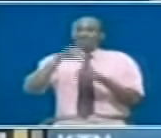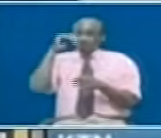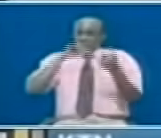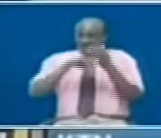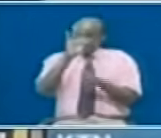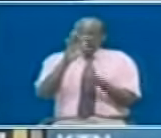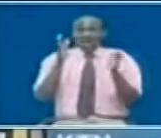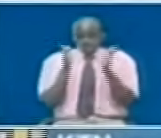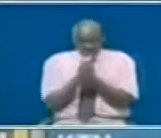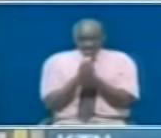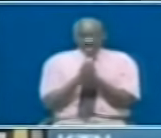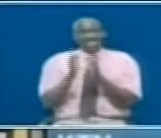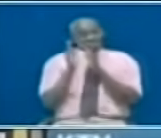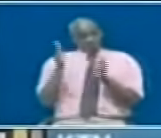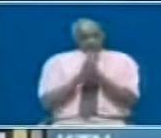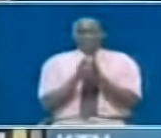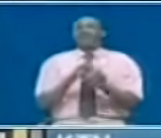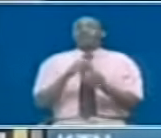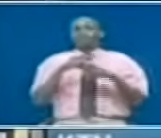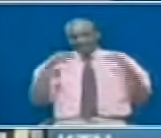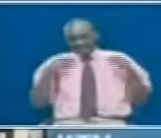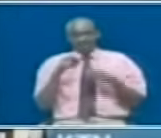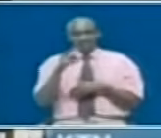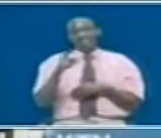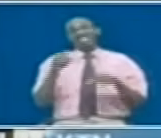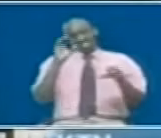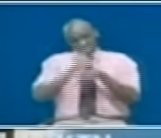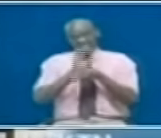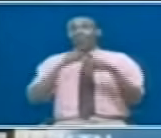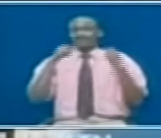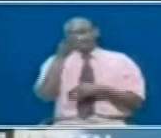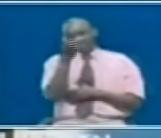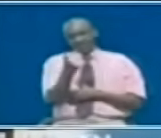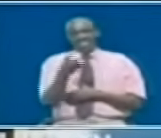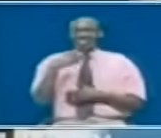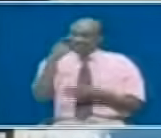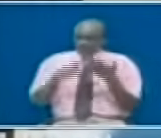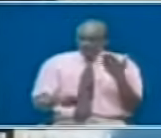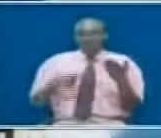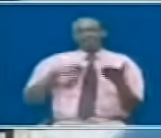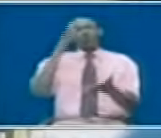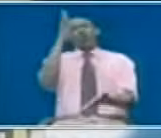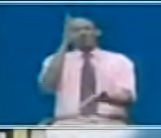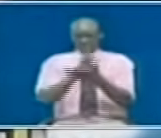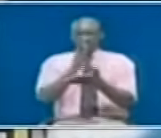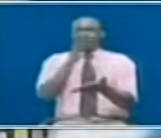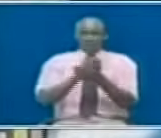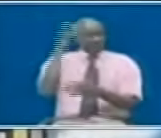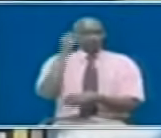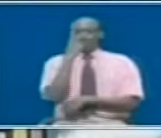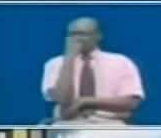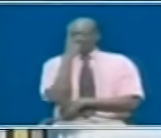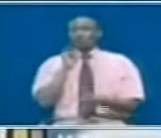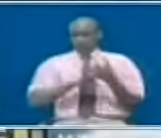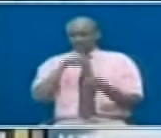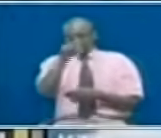wife, Mrs. Y, sleeping with his good time friend and a church pastor. A development, he says, confirms his long-held suspicion